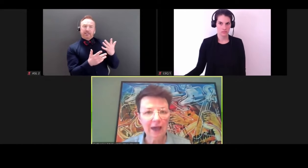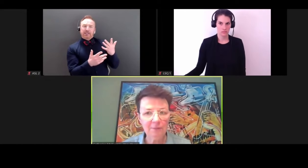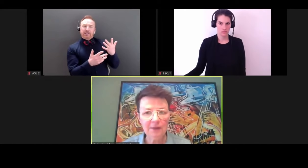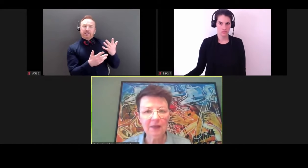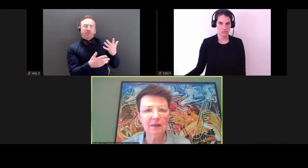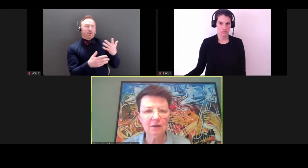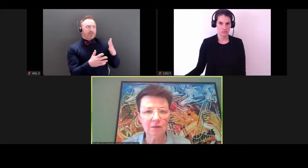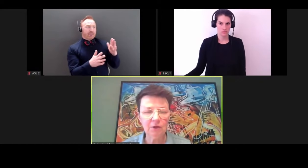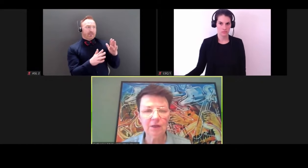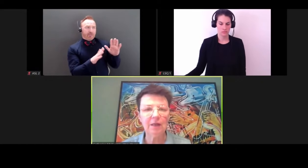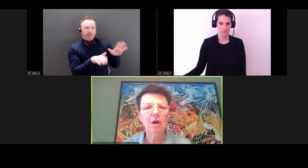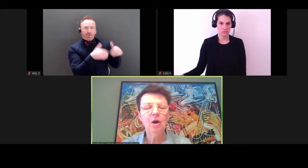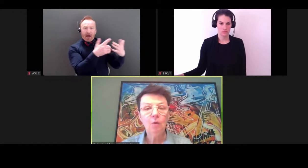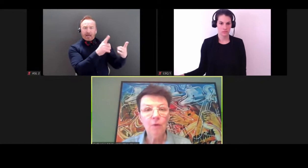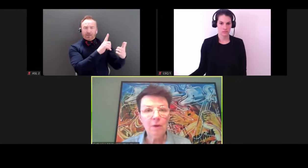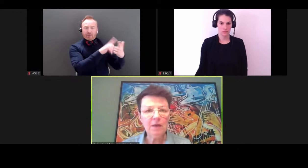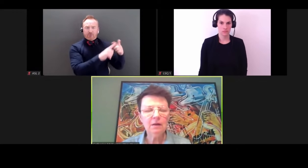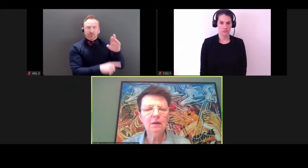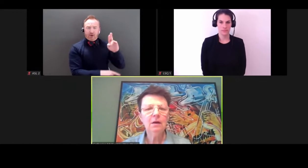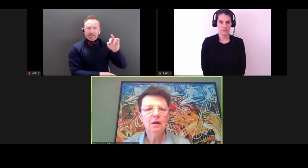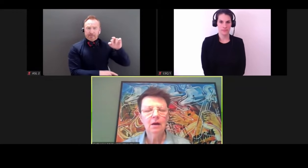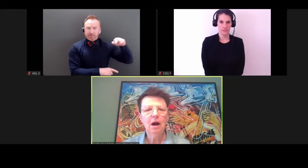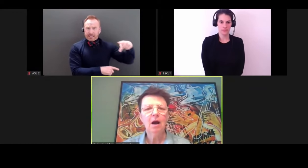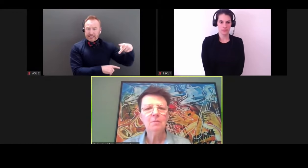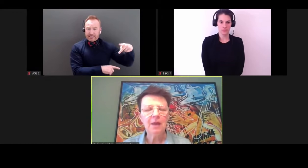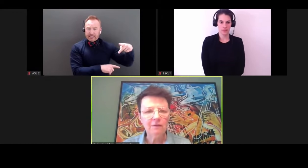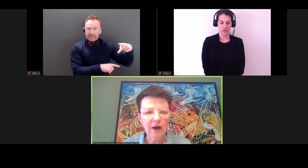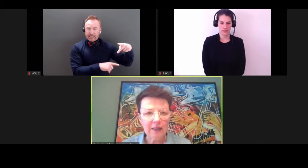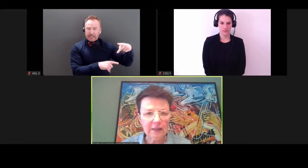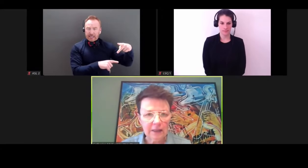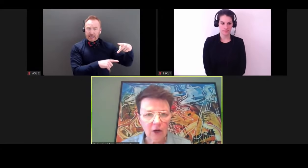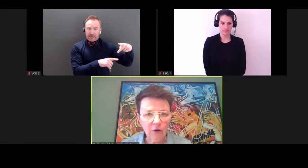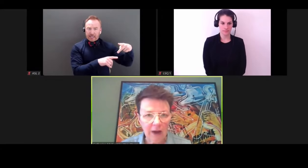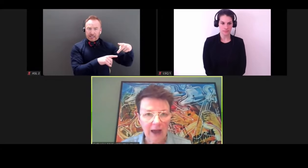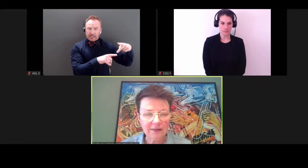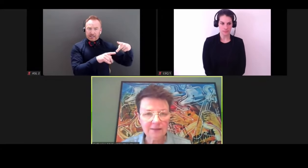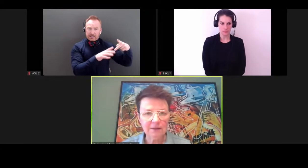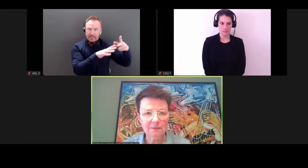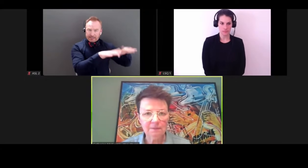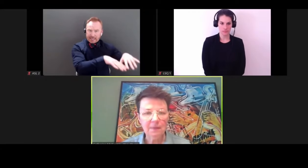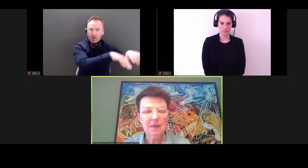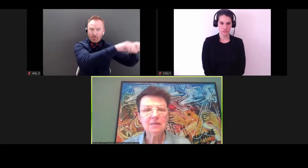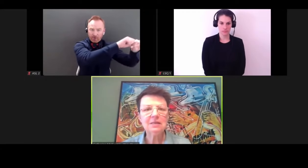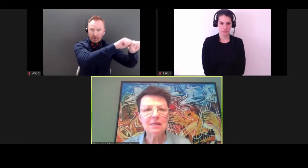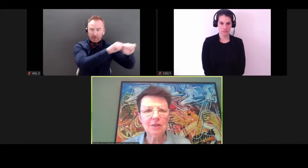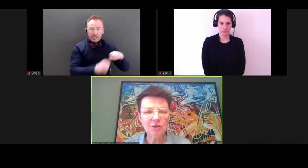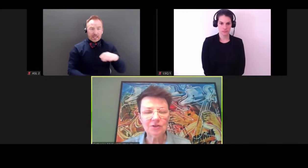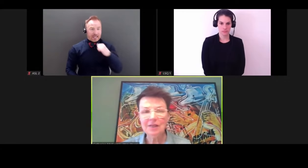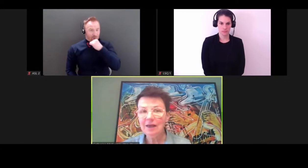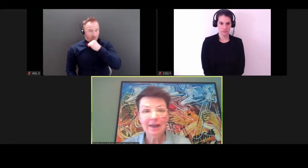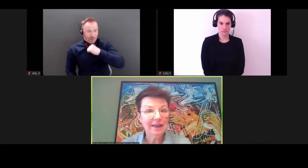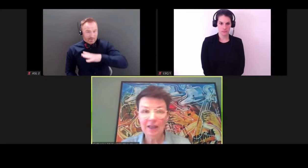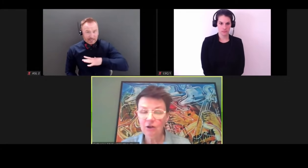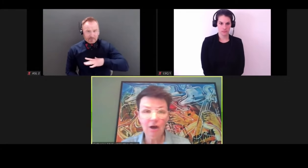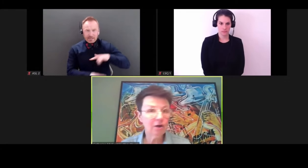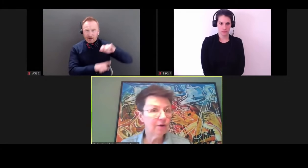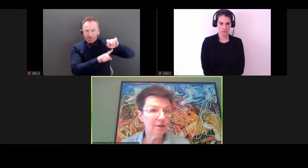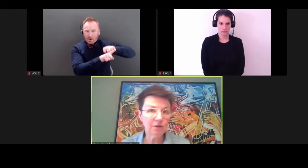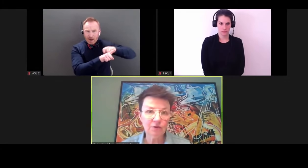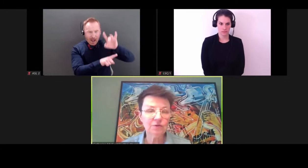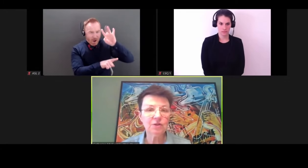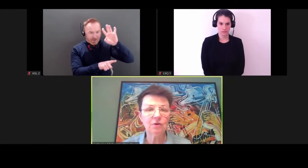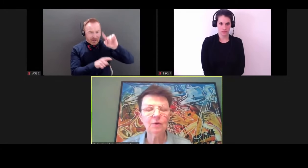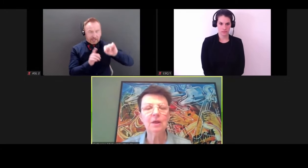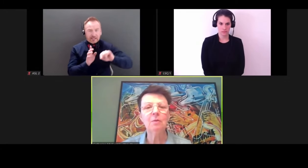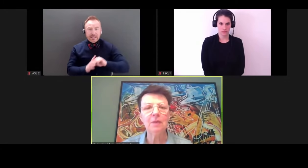what's happening in our community. Women are being violently harassed. Seniors cannot go into